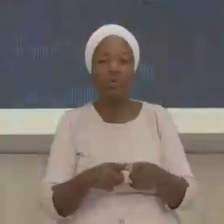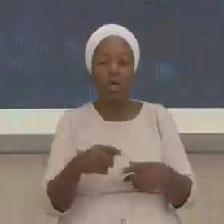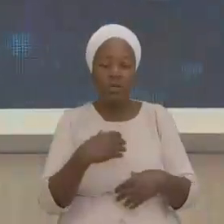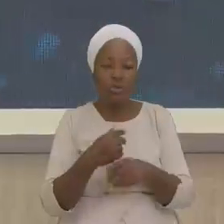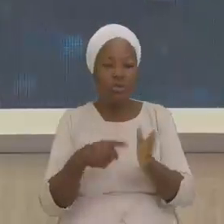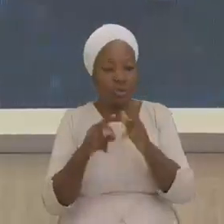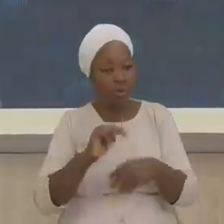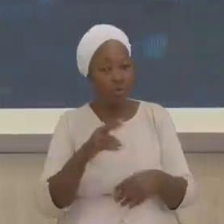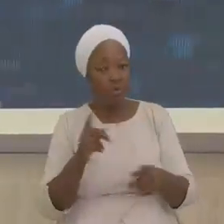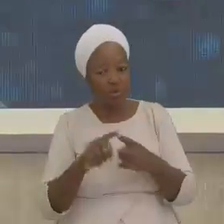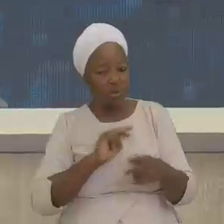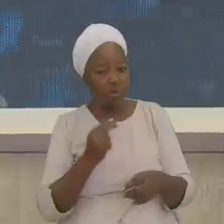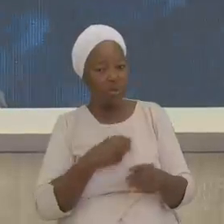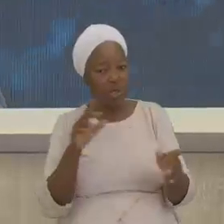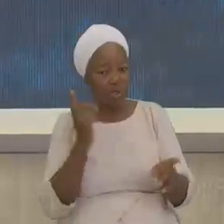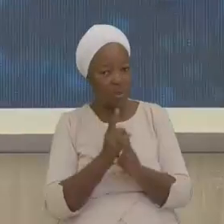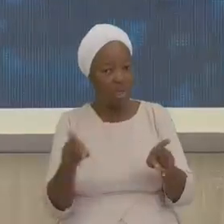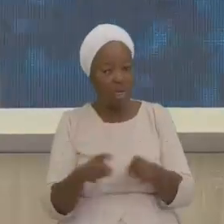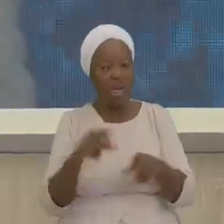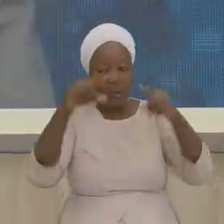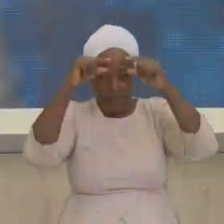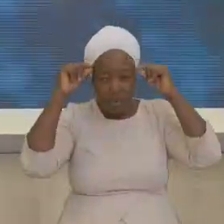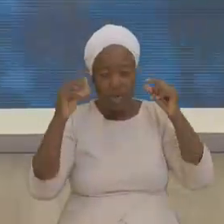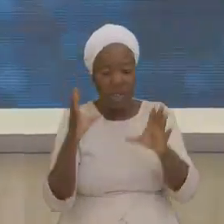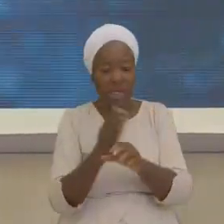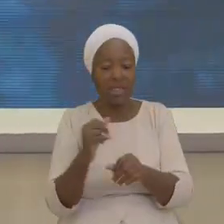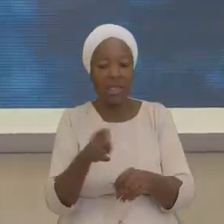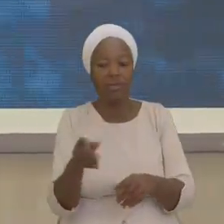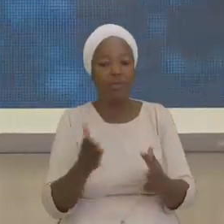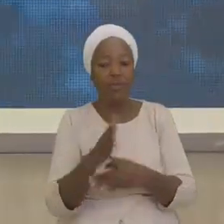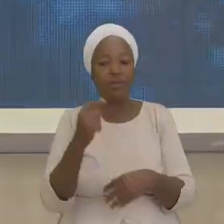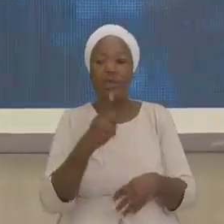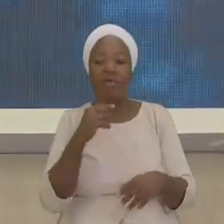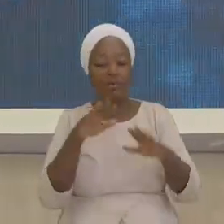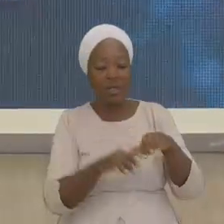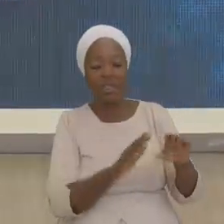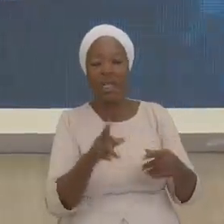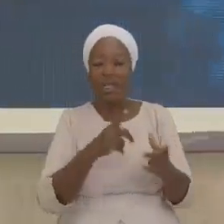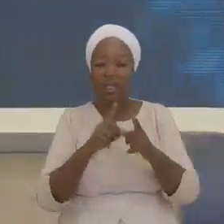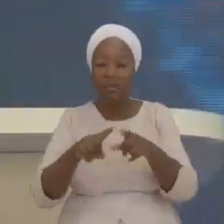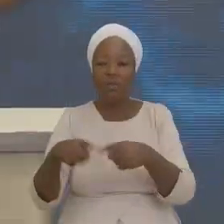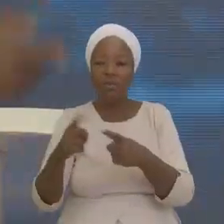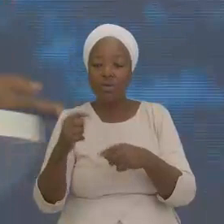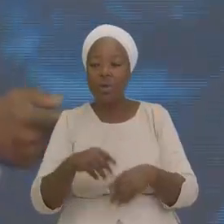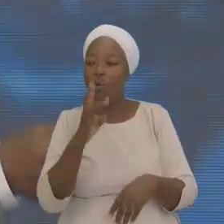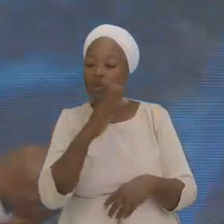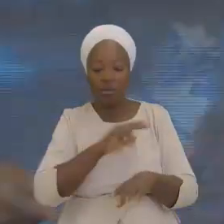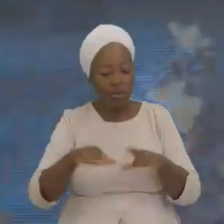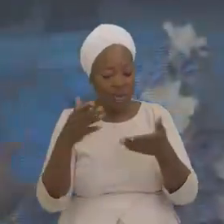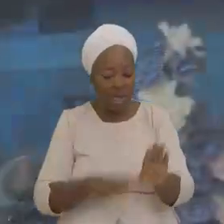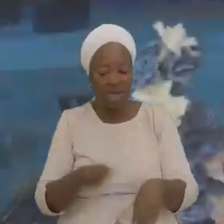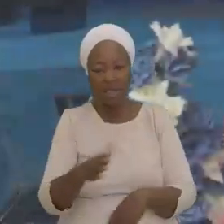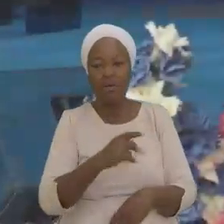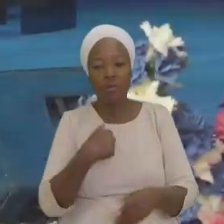like Moses got them through the Red Sea, we go into the water, we don't die there, we come out on the